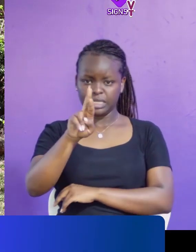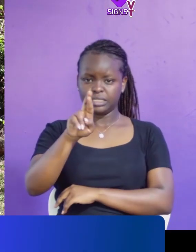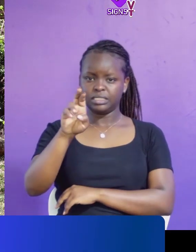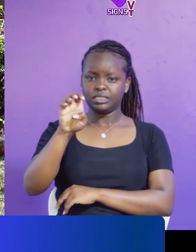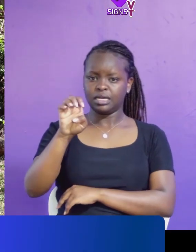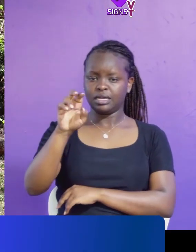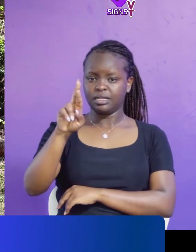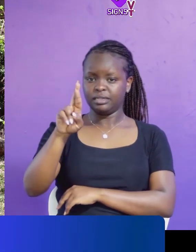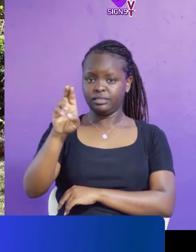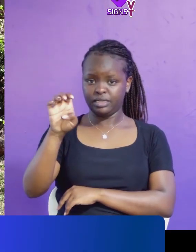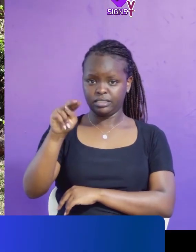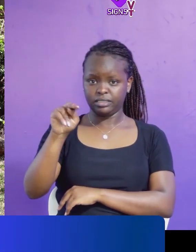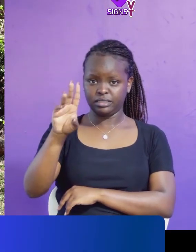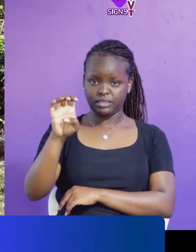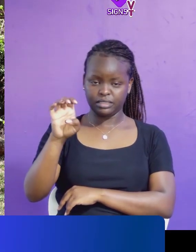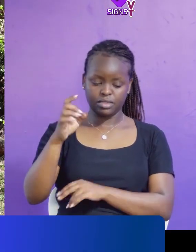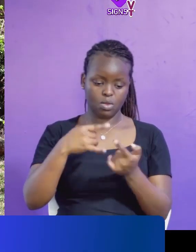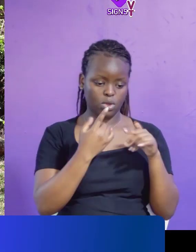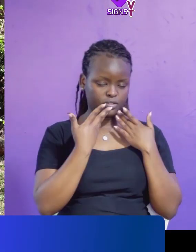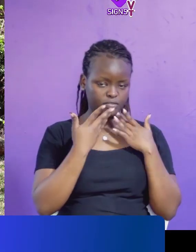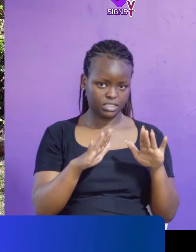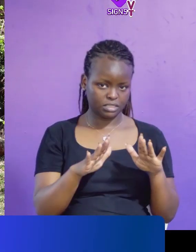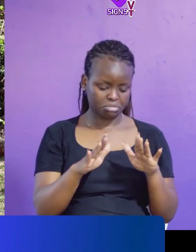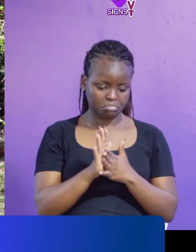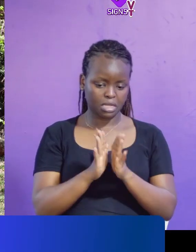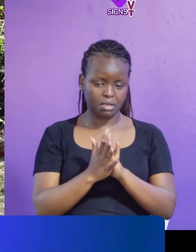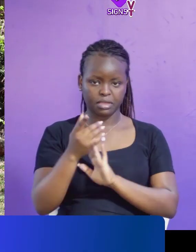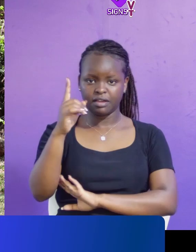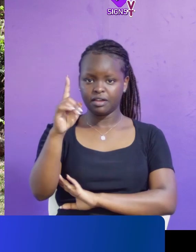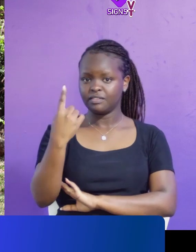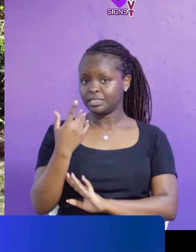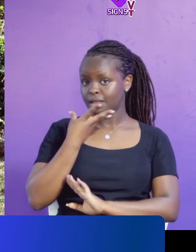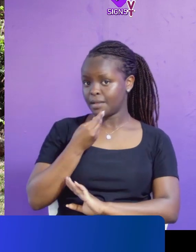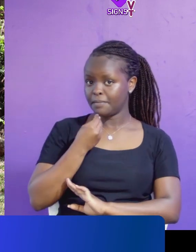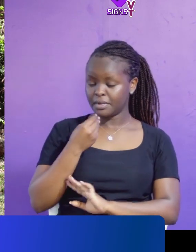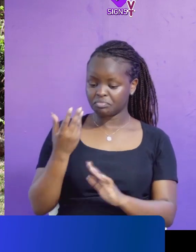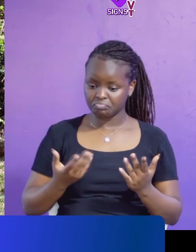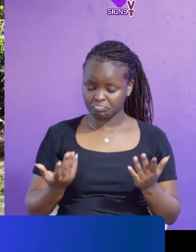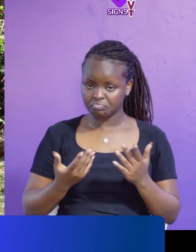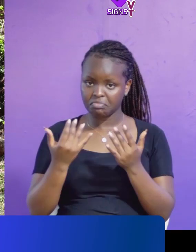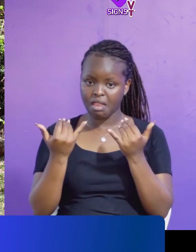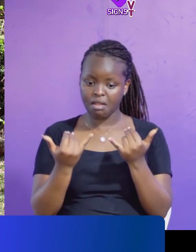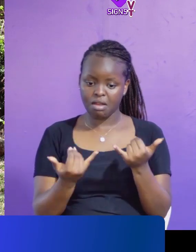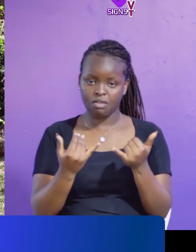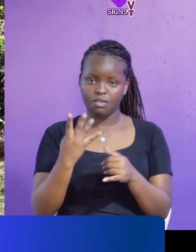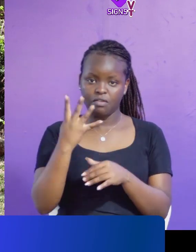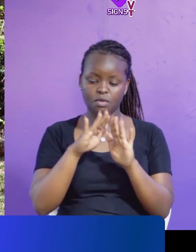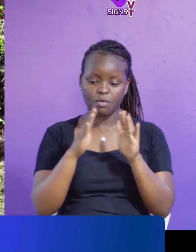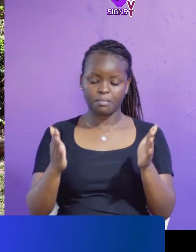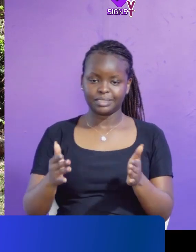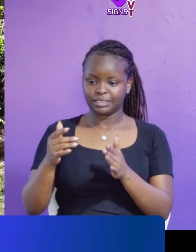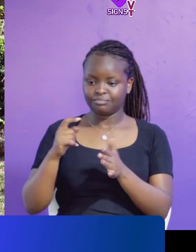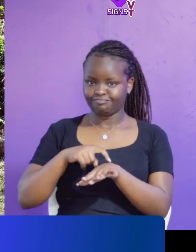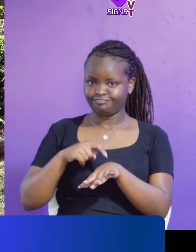unanimous decision, thus becoming the first man in the modern 4 belts era to become